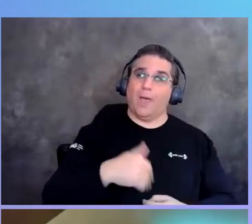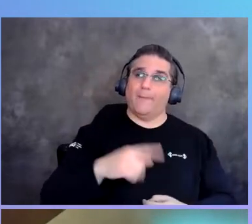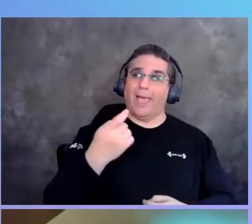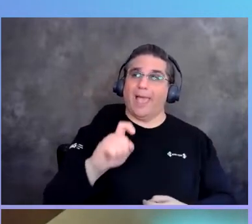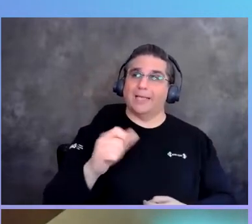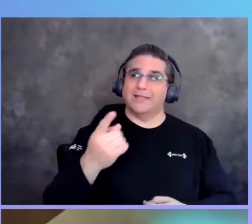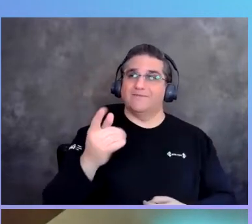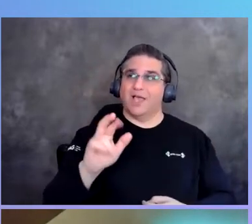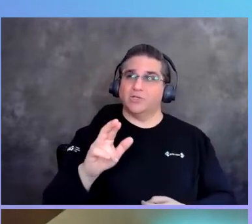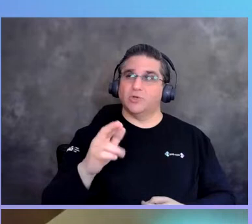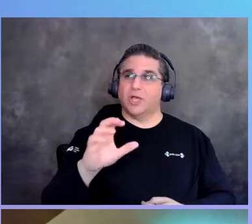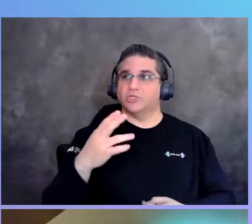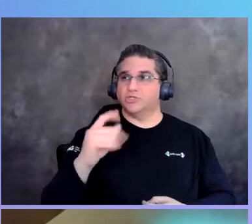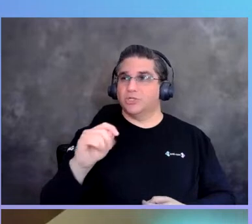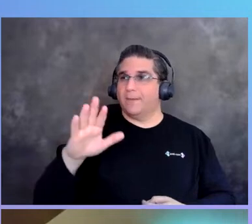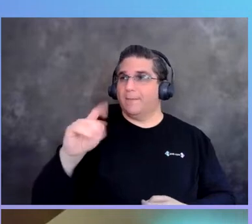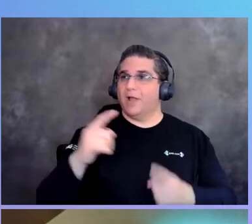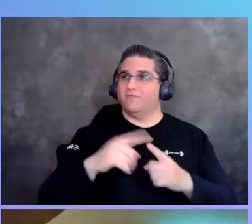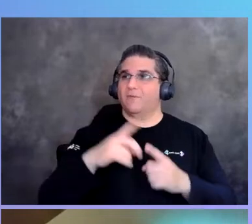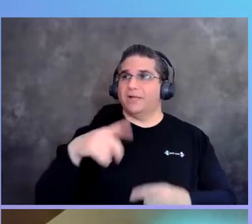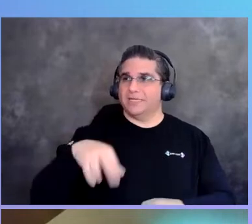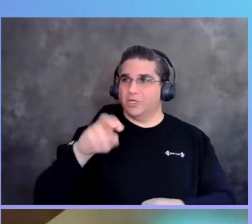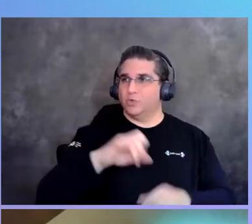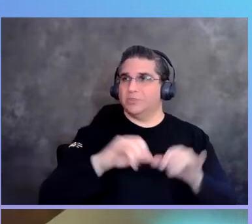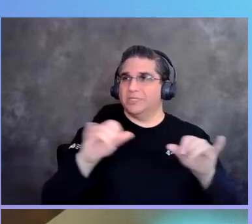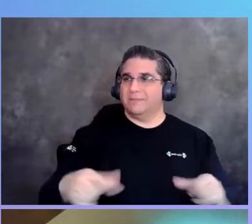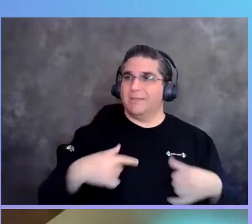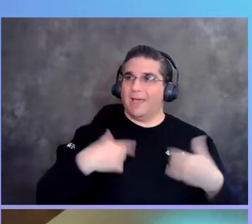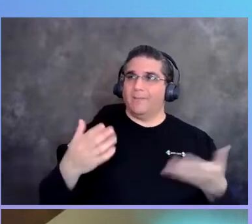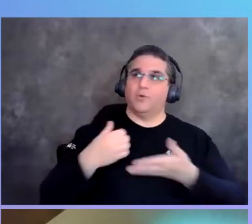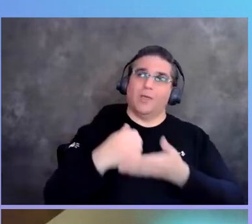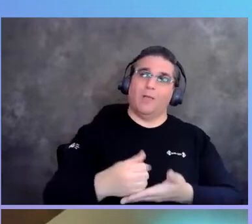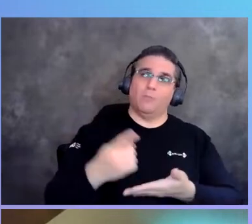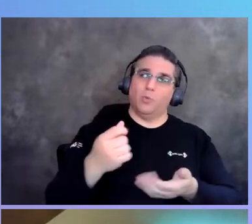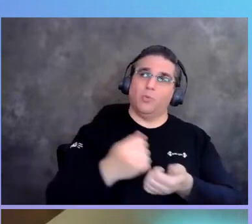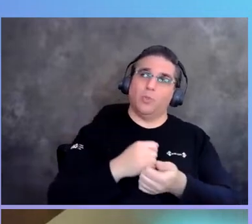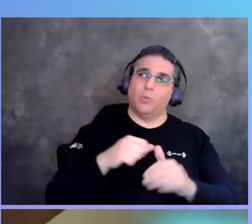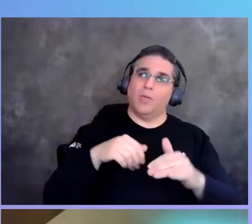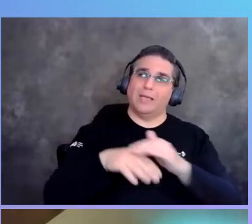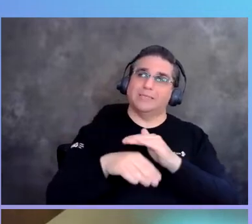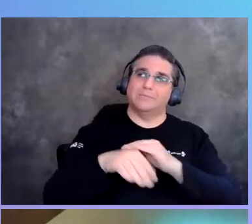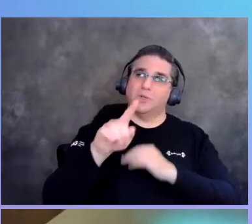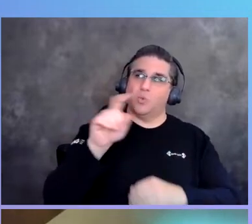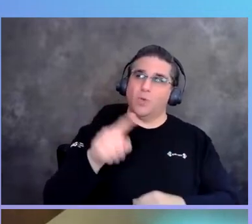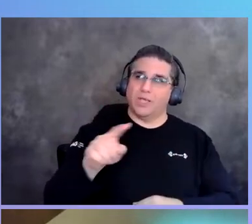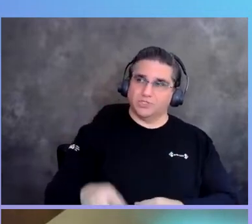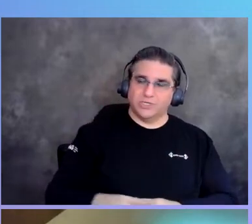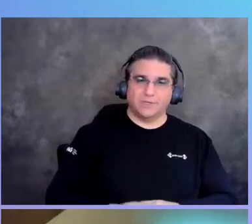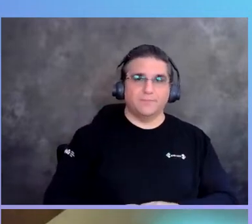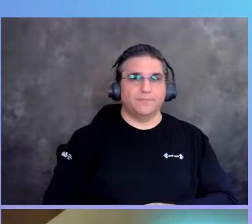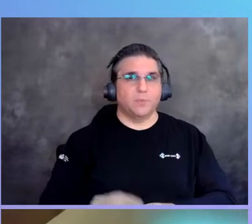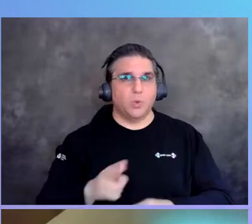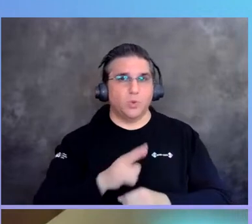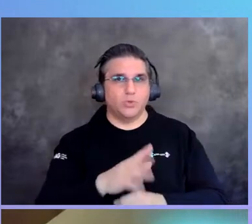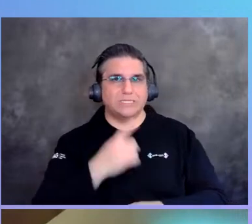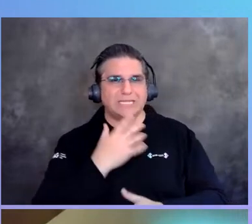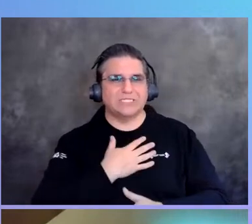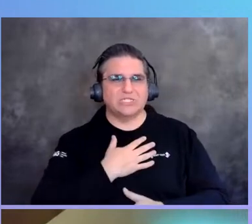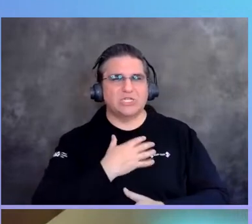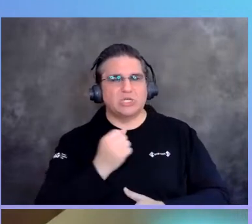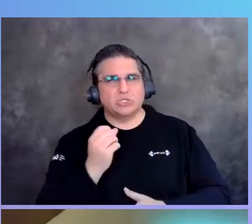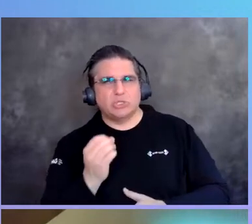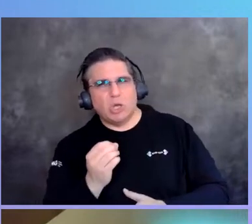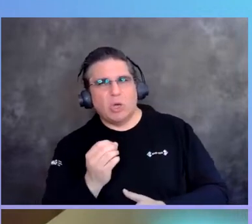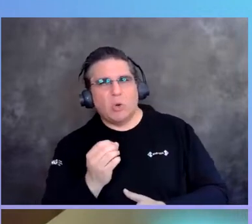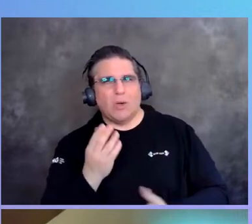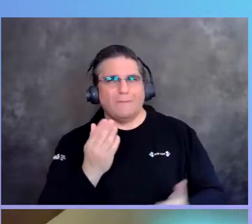a chatbot developed by Deque Systems. I'm here to help you with your accessibility questions." The user then says, "So this may seem like a